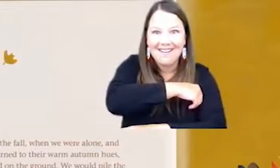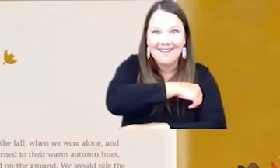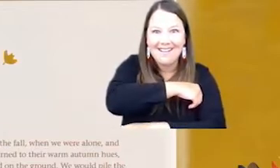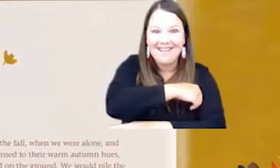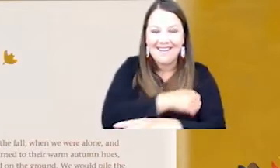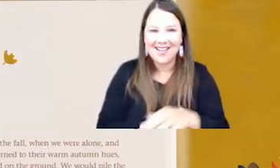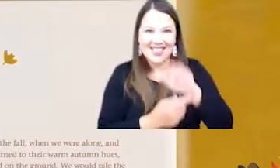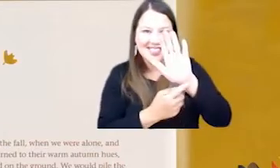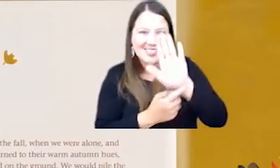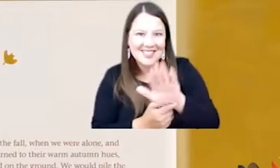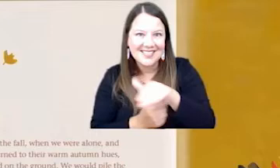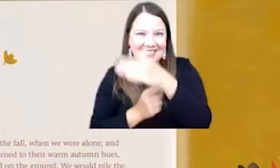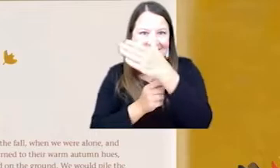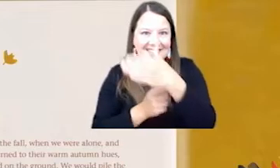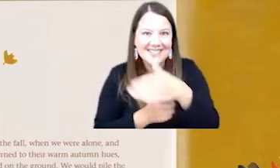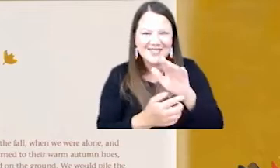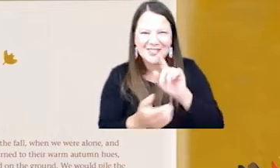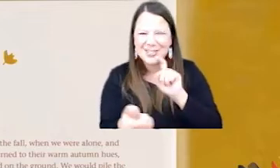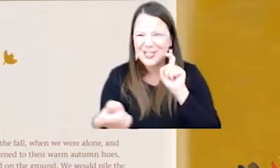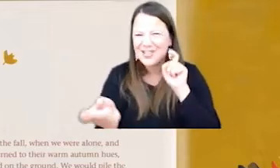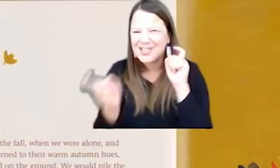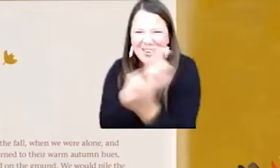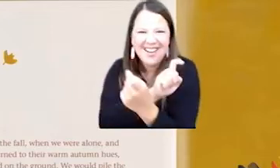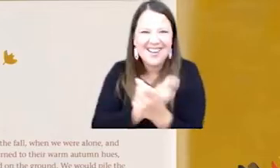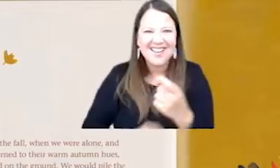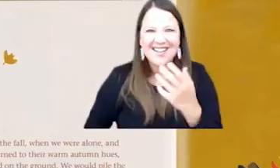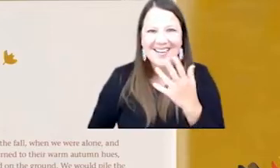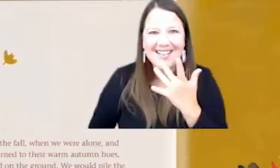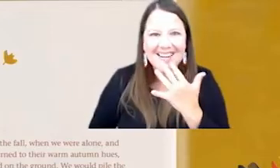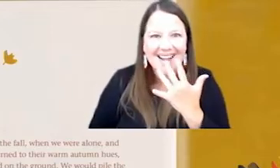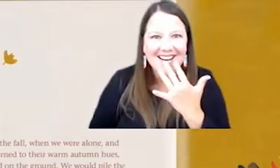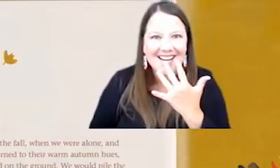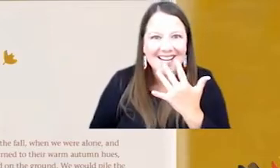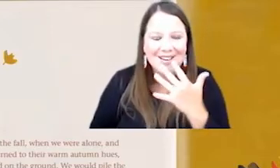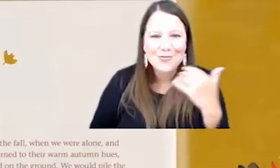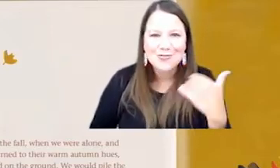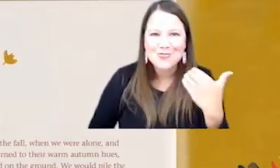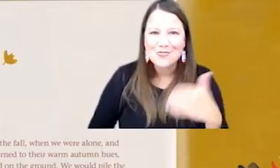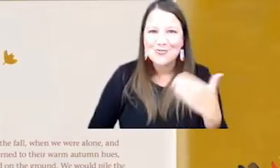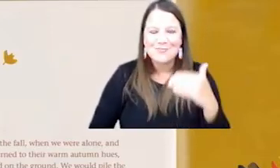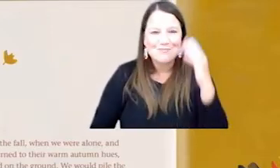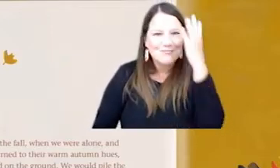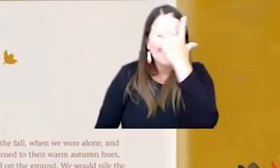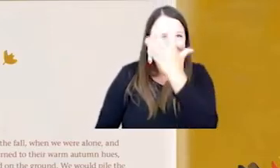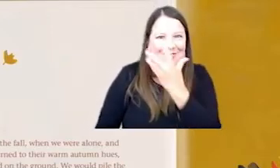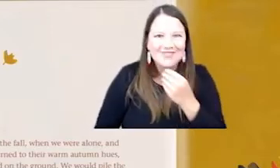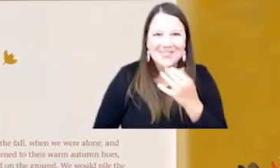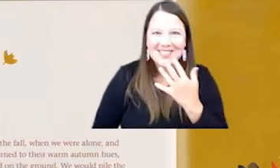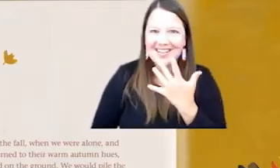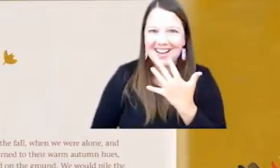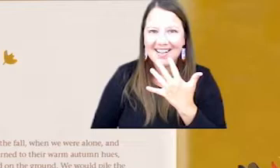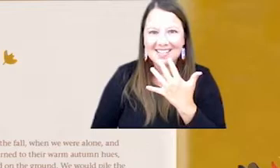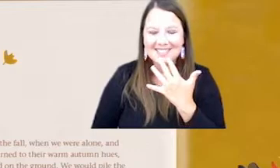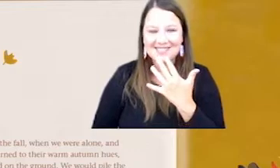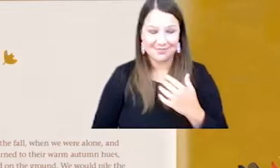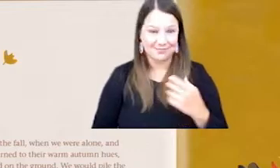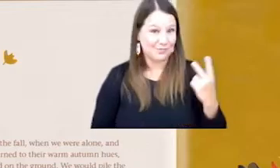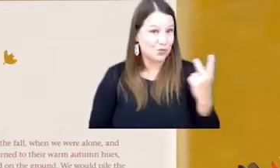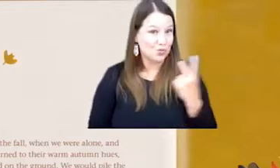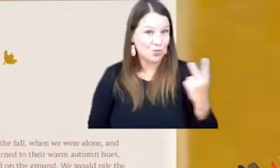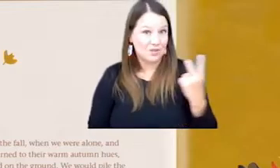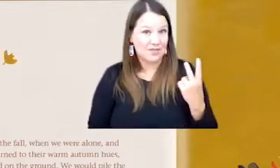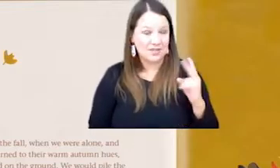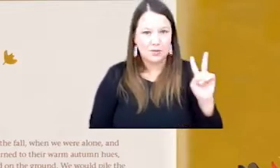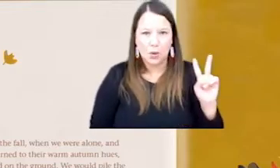But sometimes in the fall, when we were alone and the leaves had turned their